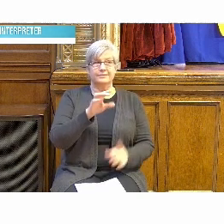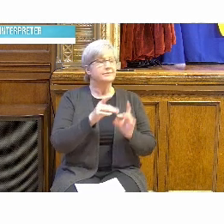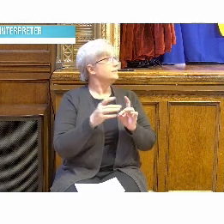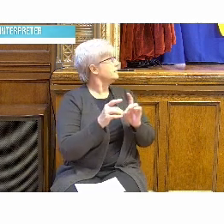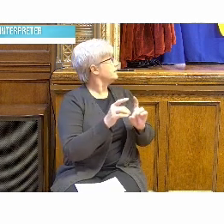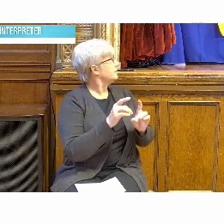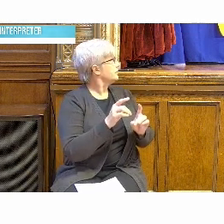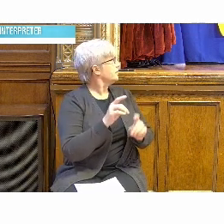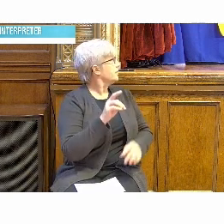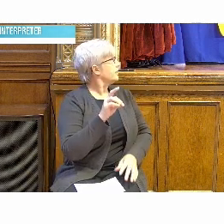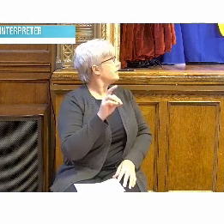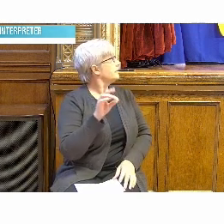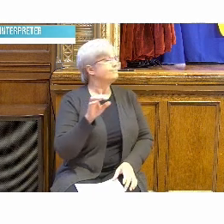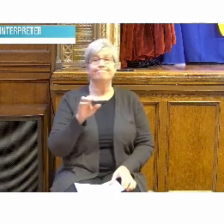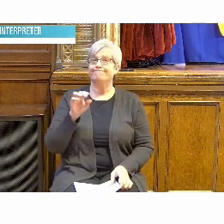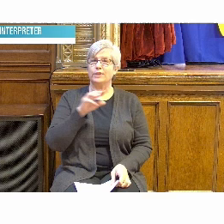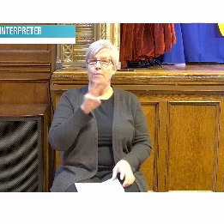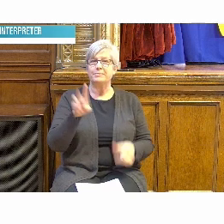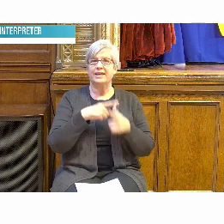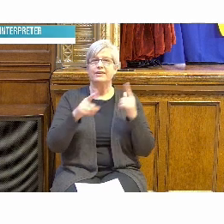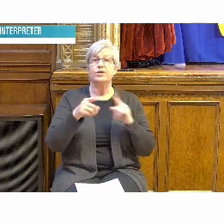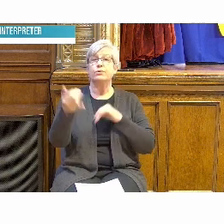or you can call in at